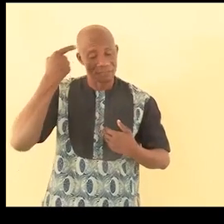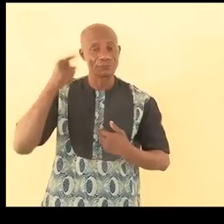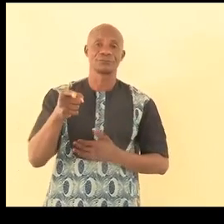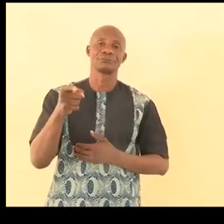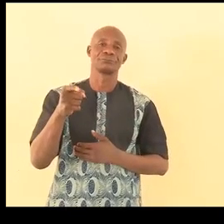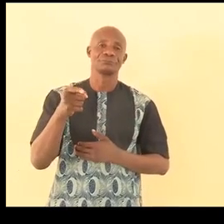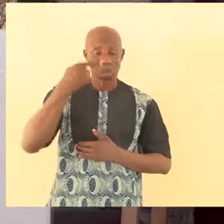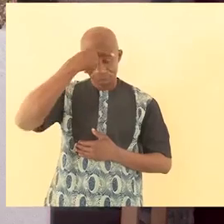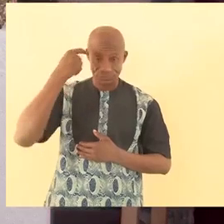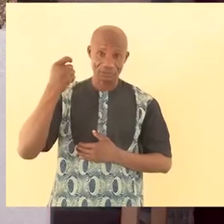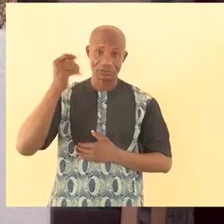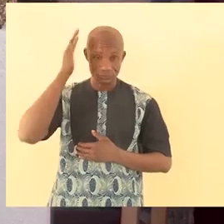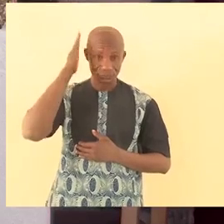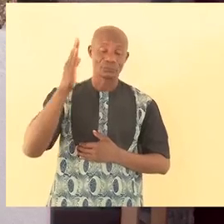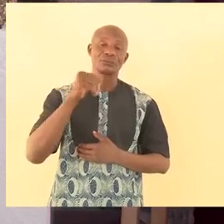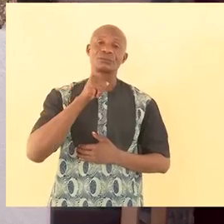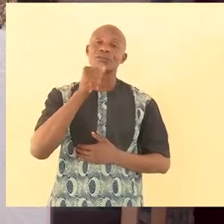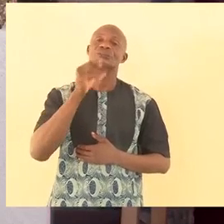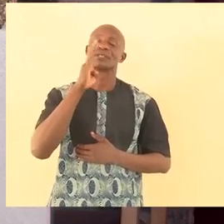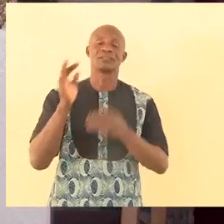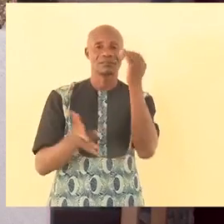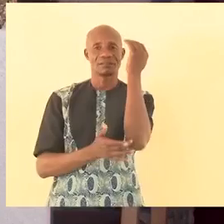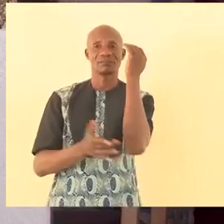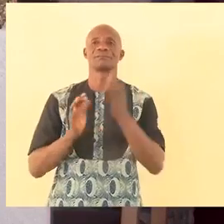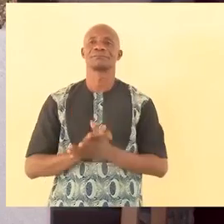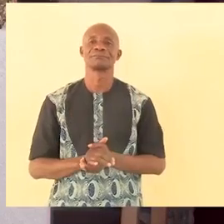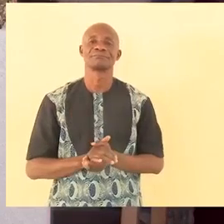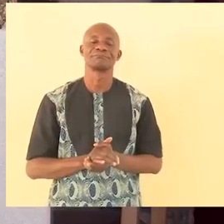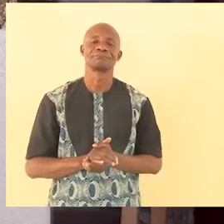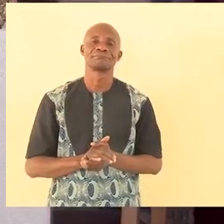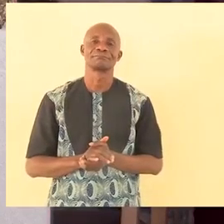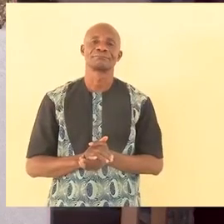you, because you'll be spared of those temptations.